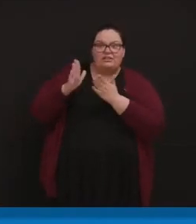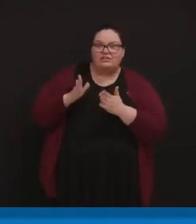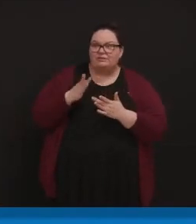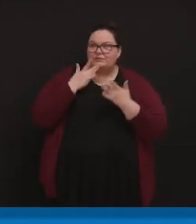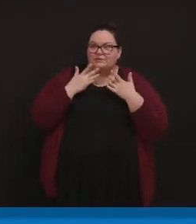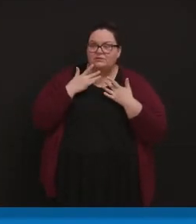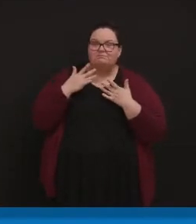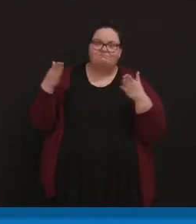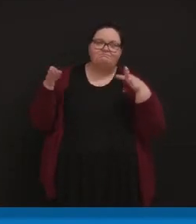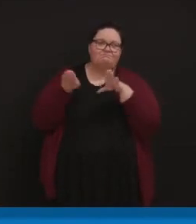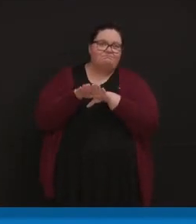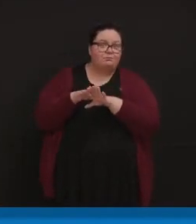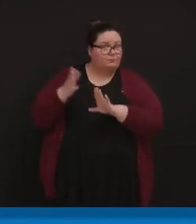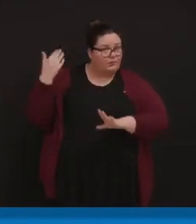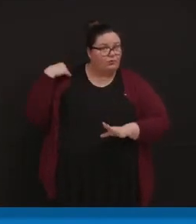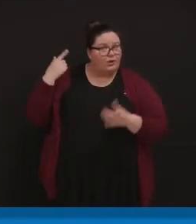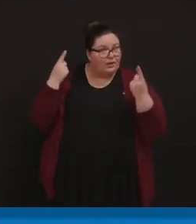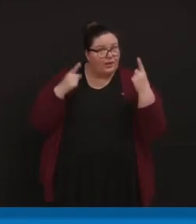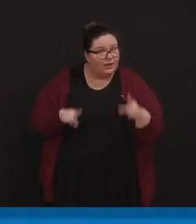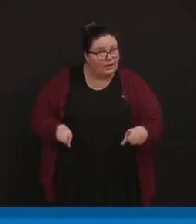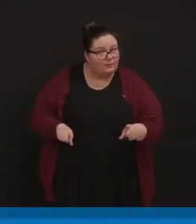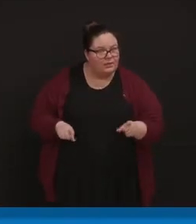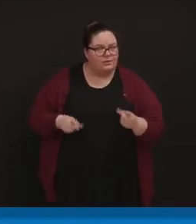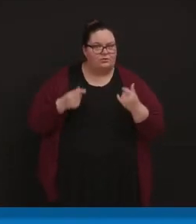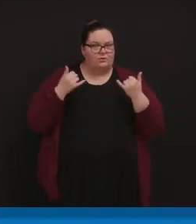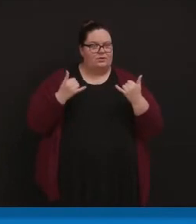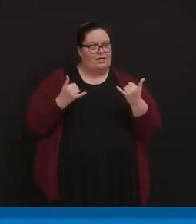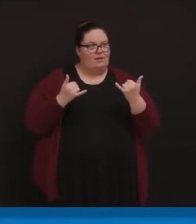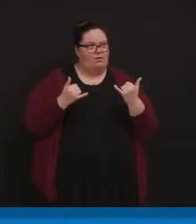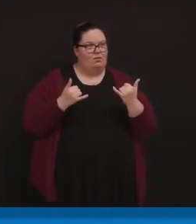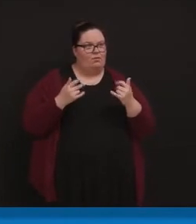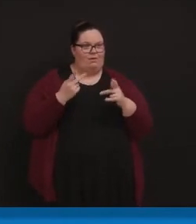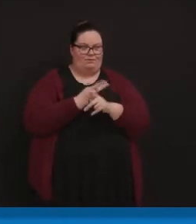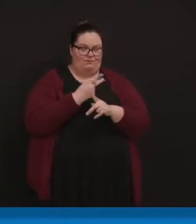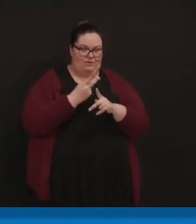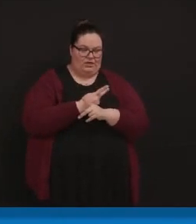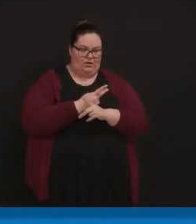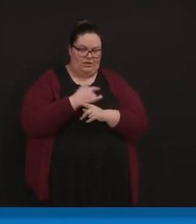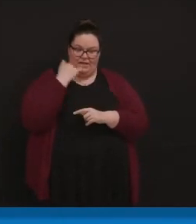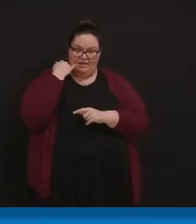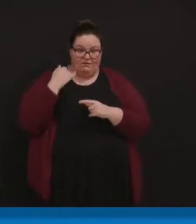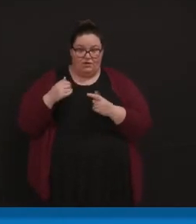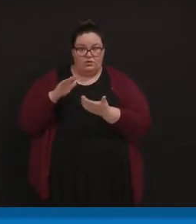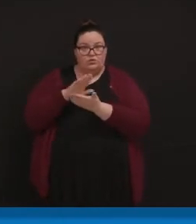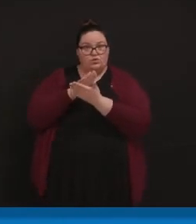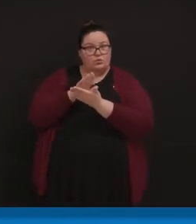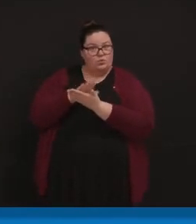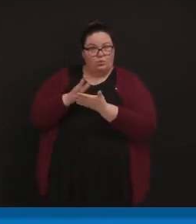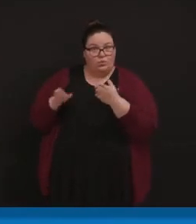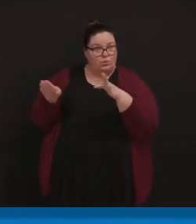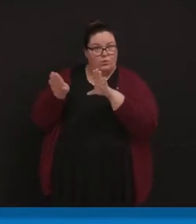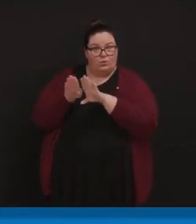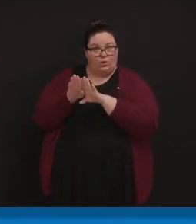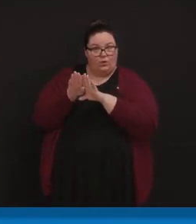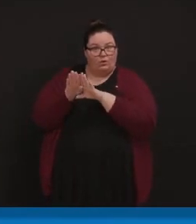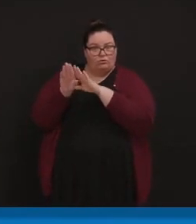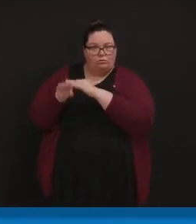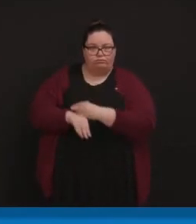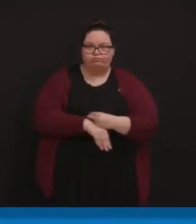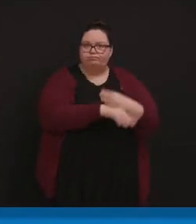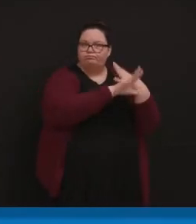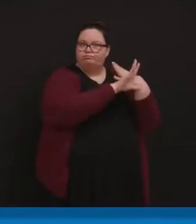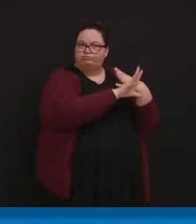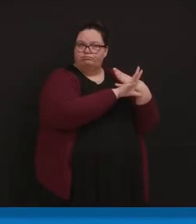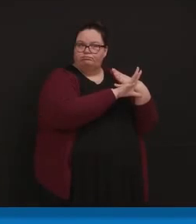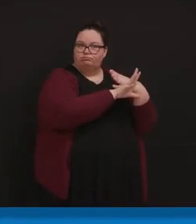headache. So we have to look at, well, as how the transition to online learning can cause additional problems itself. Because